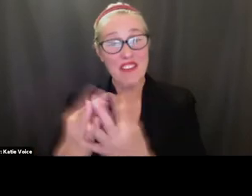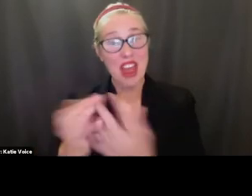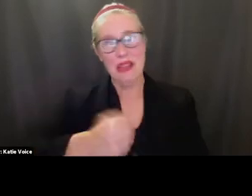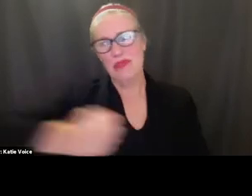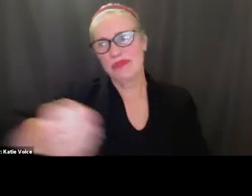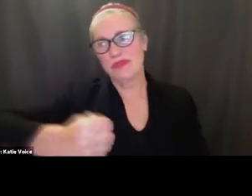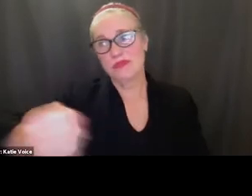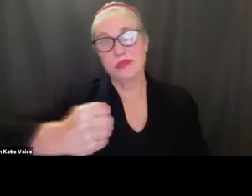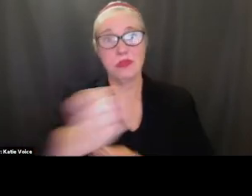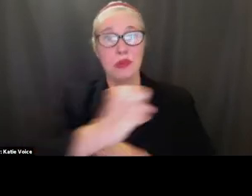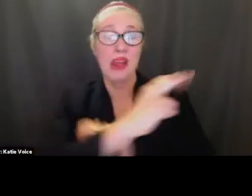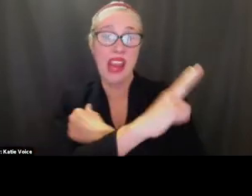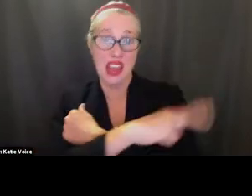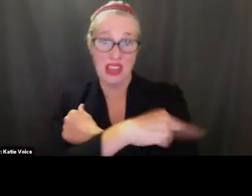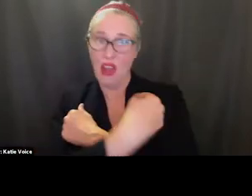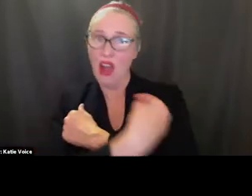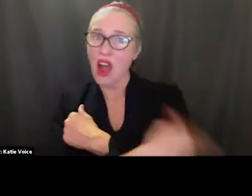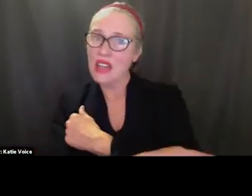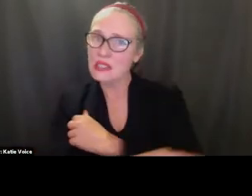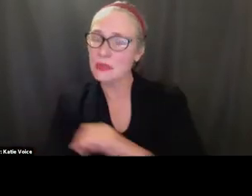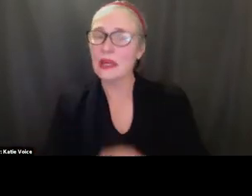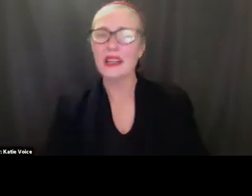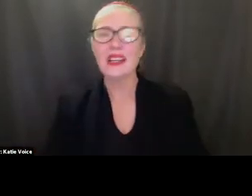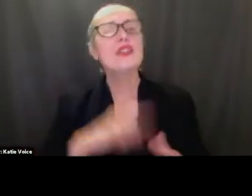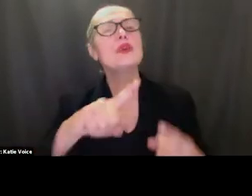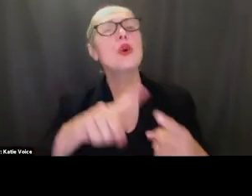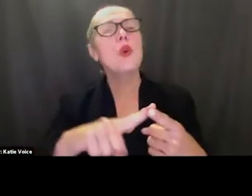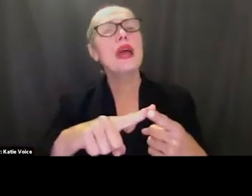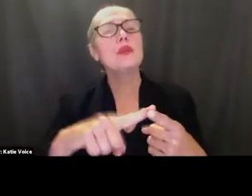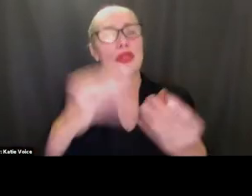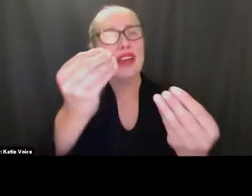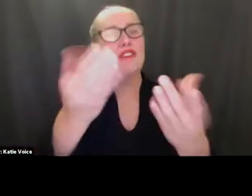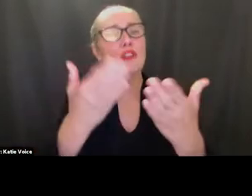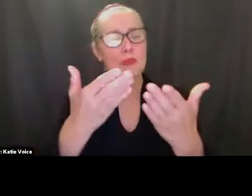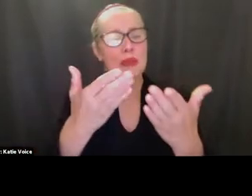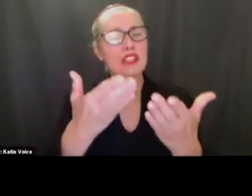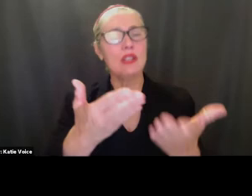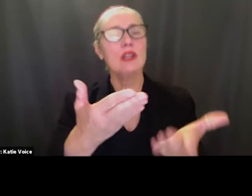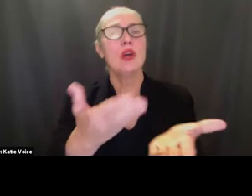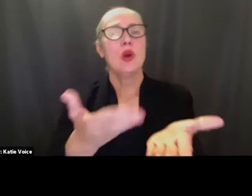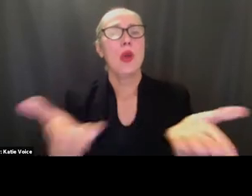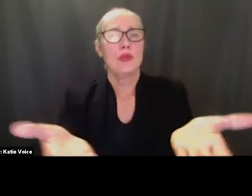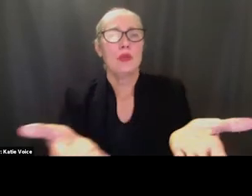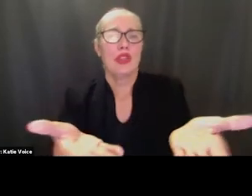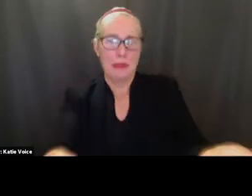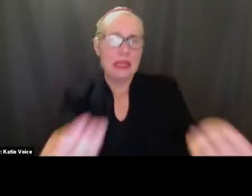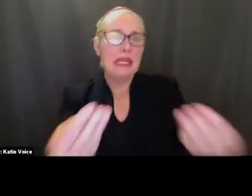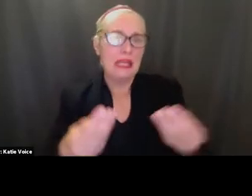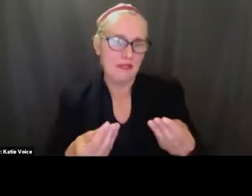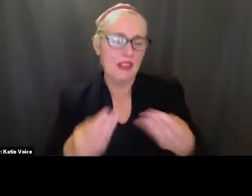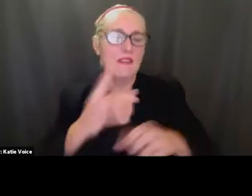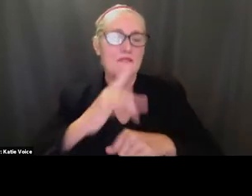to when that information would be available to the general public thank you